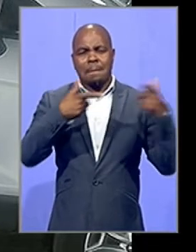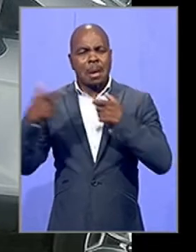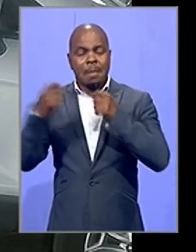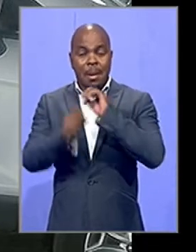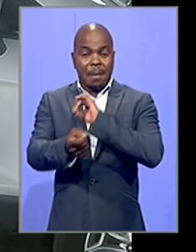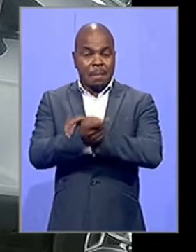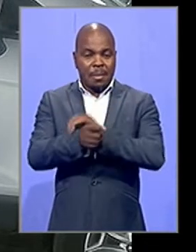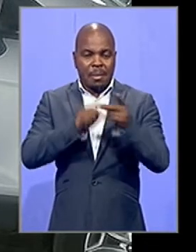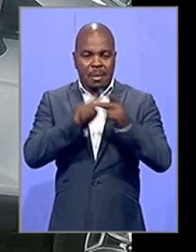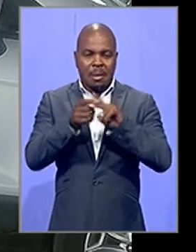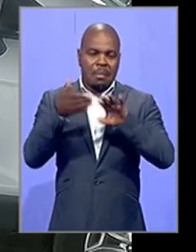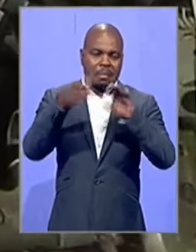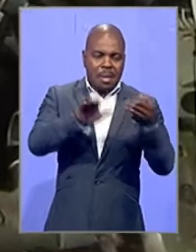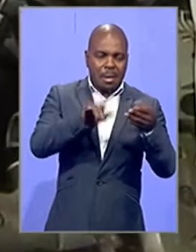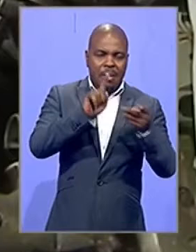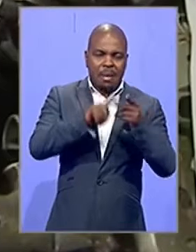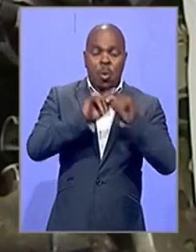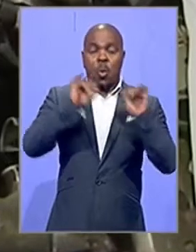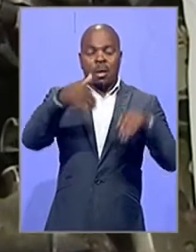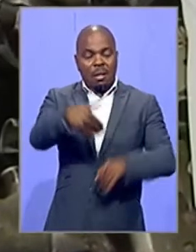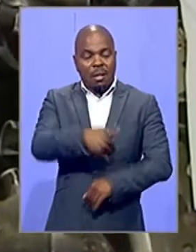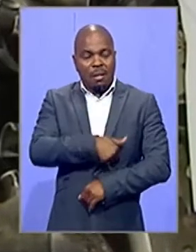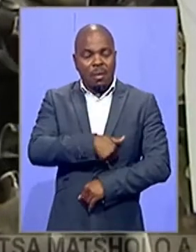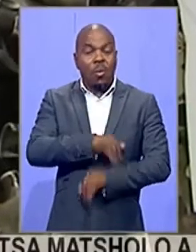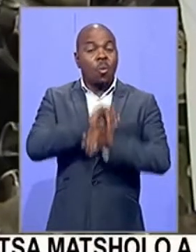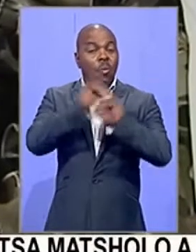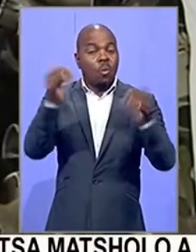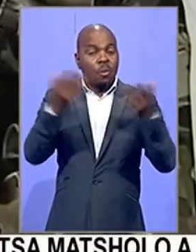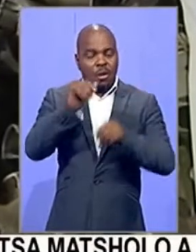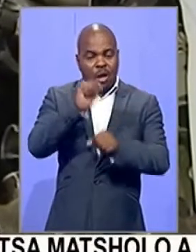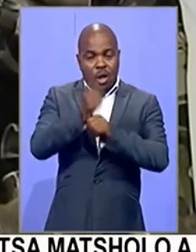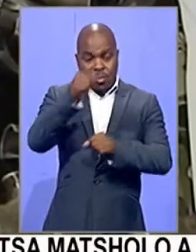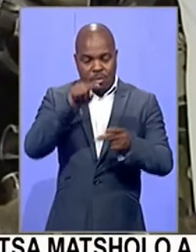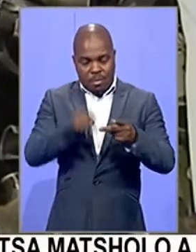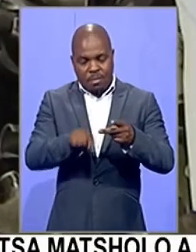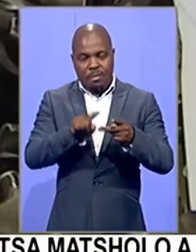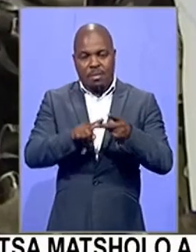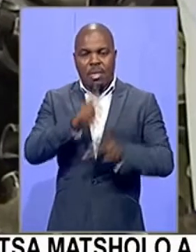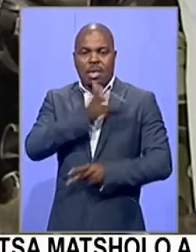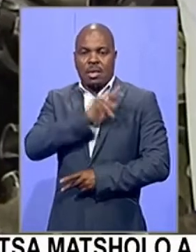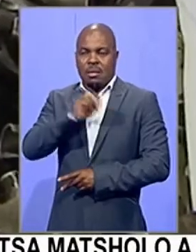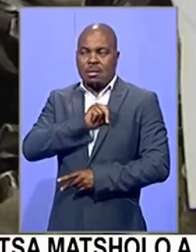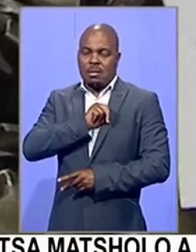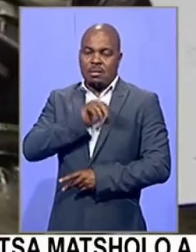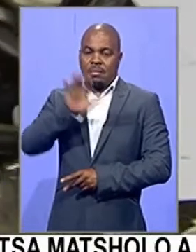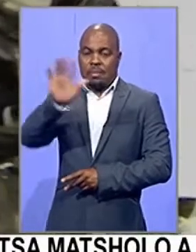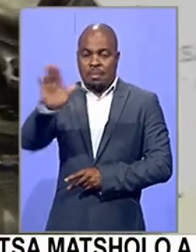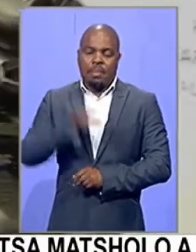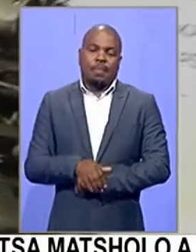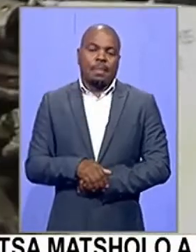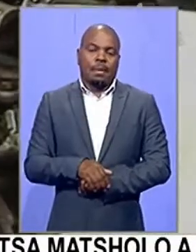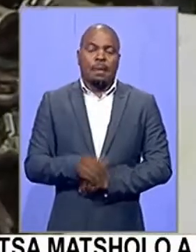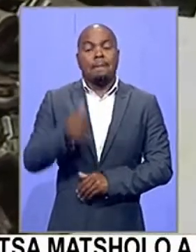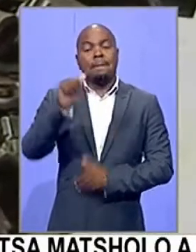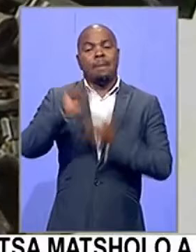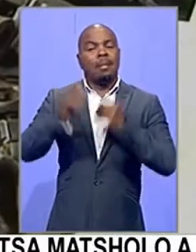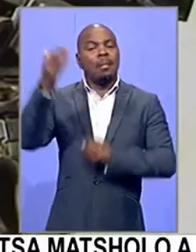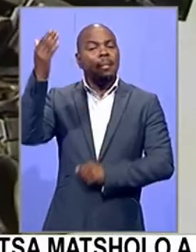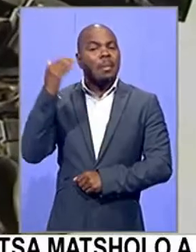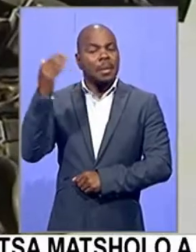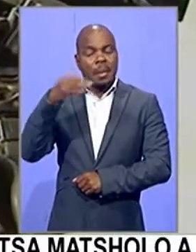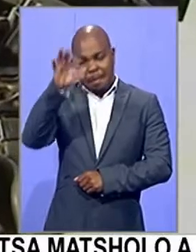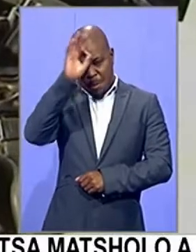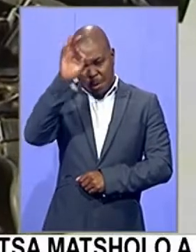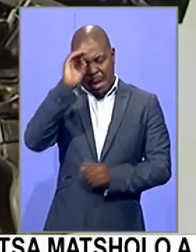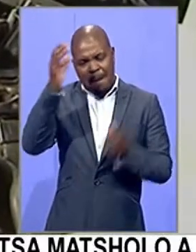bakileng dintsho le dikgobalo tse di masisi bogolo mo Gauteng le kwa KwaZulu-Natal. Go le jalo mo kgweding e fetileng mapodisi